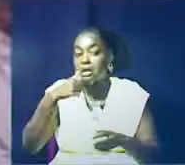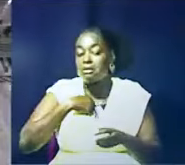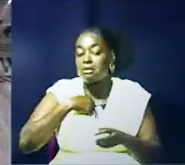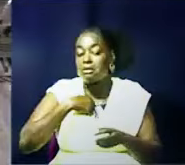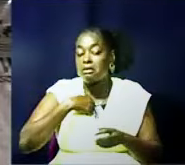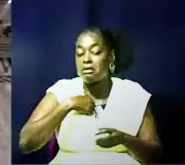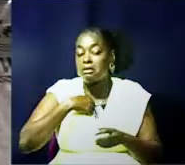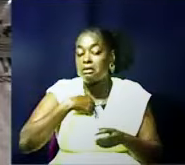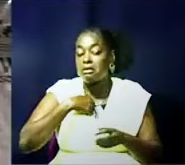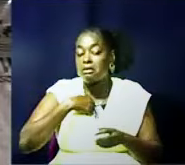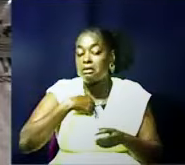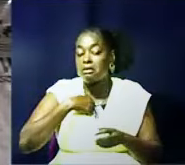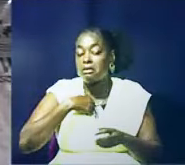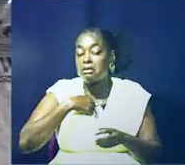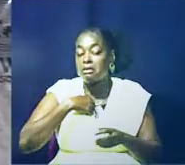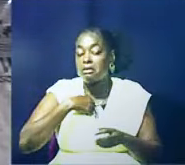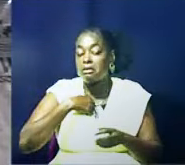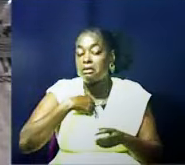some few years ago.